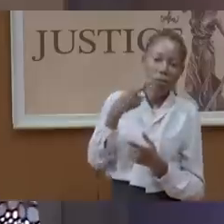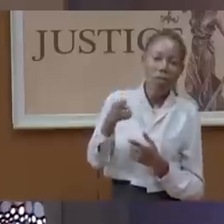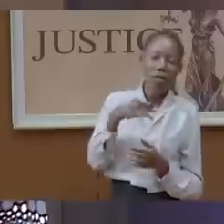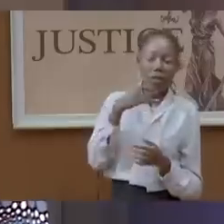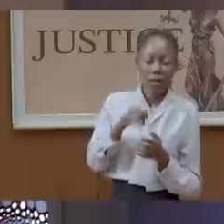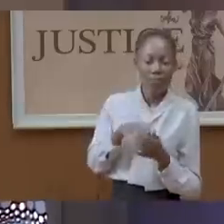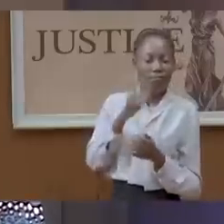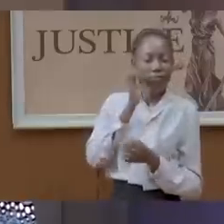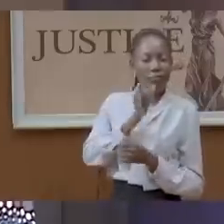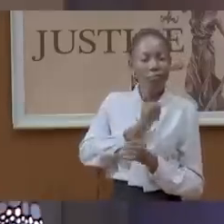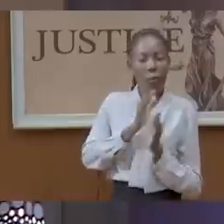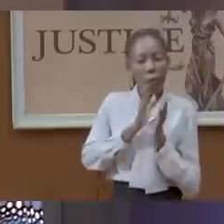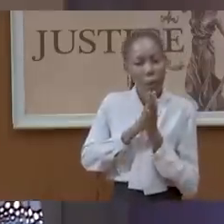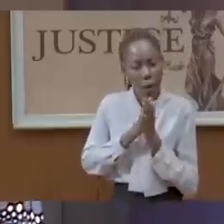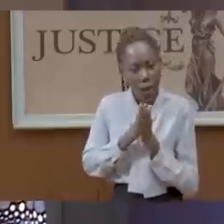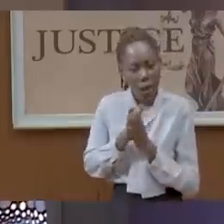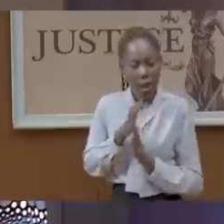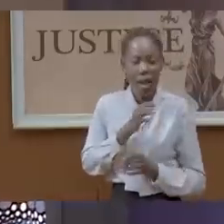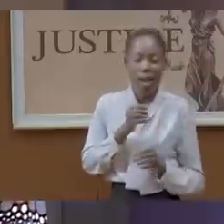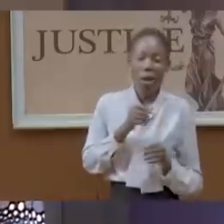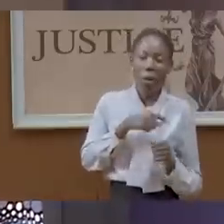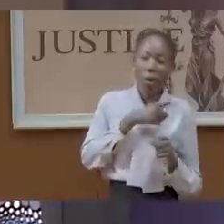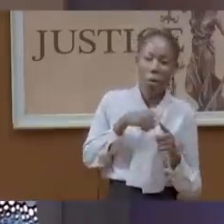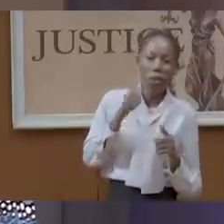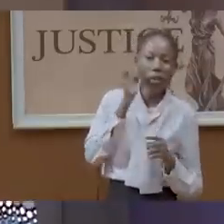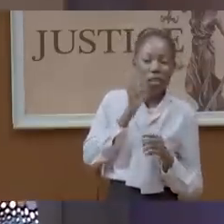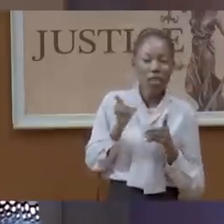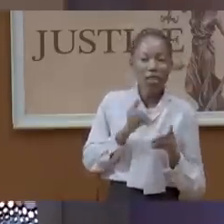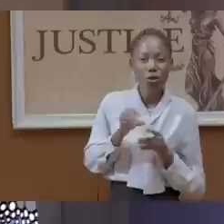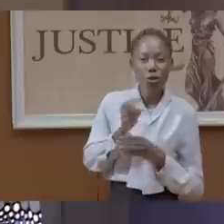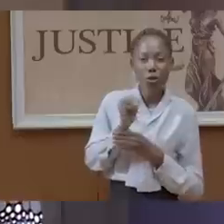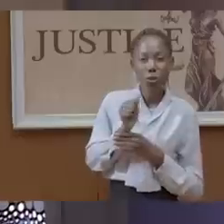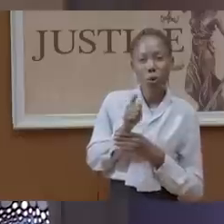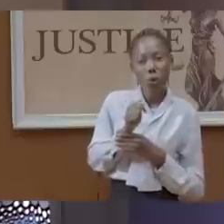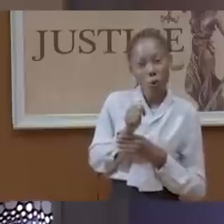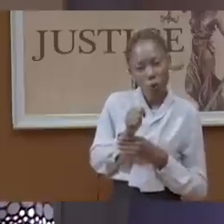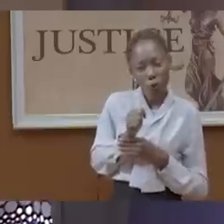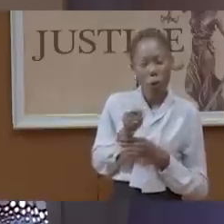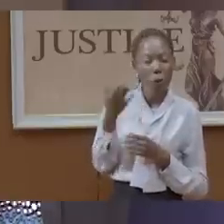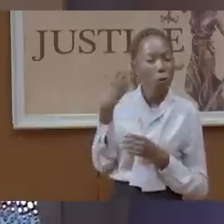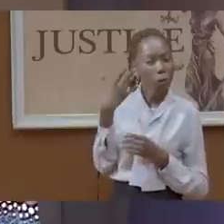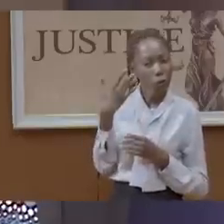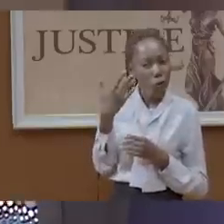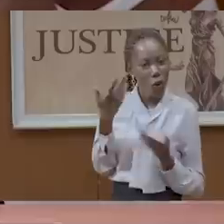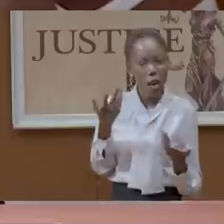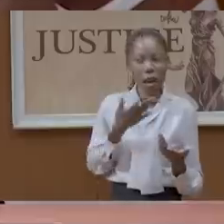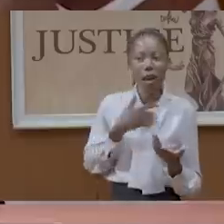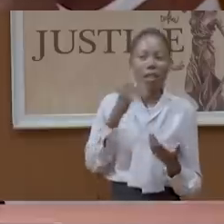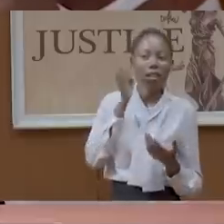she had been praying. Or after the issue of covenant and all that, she had been praying, nobody came. And she went for deliverance for